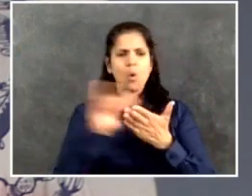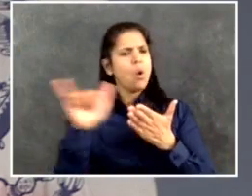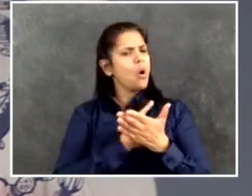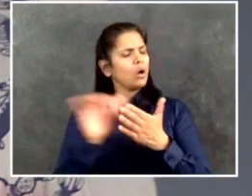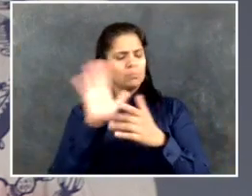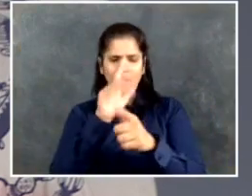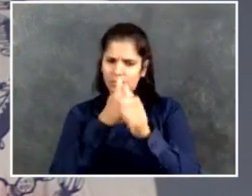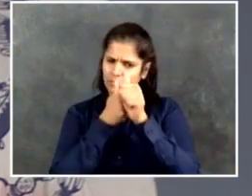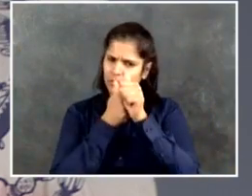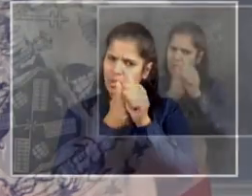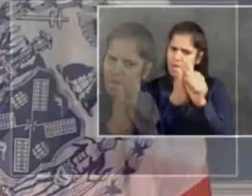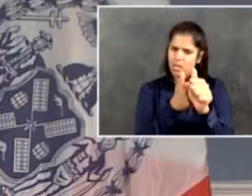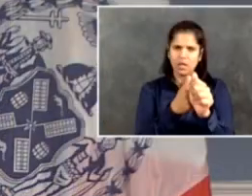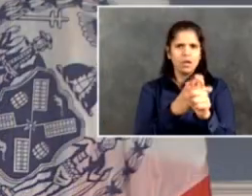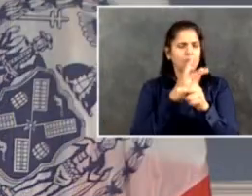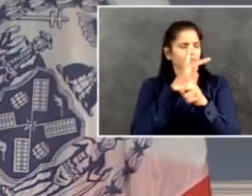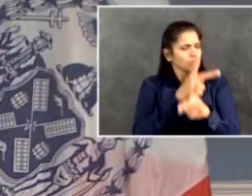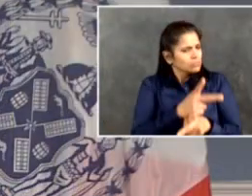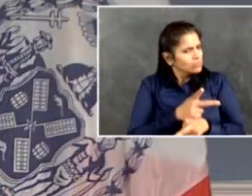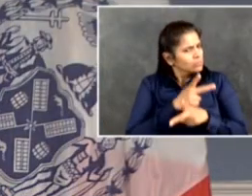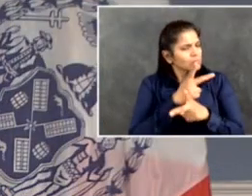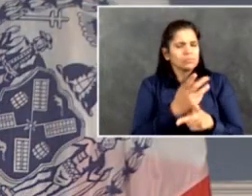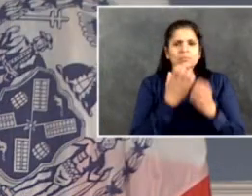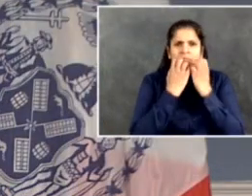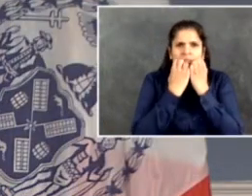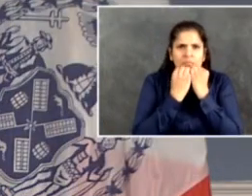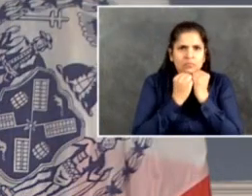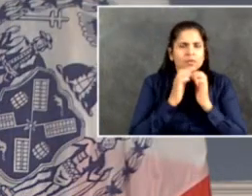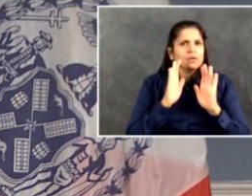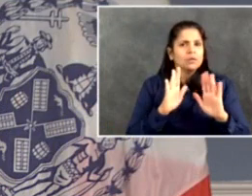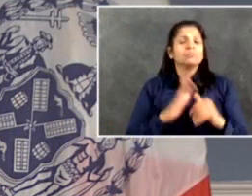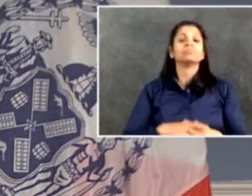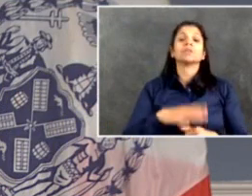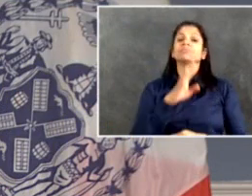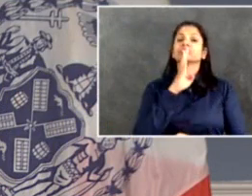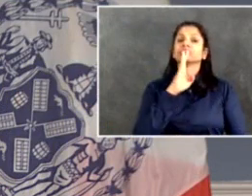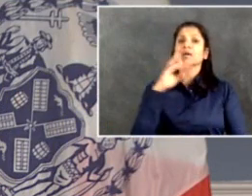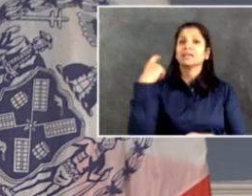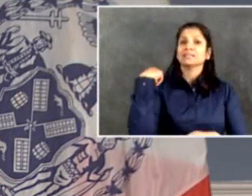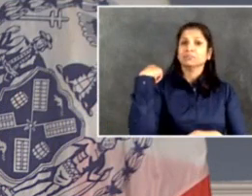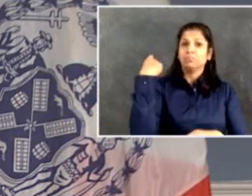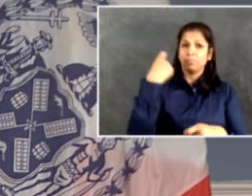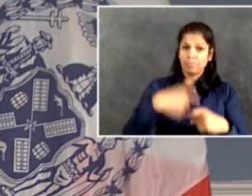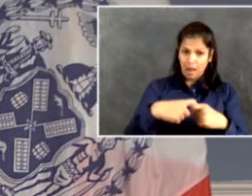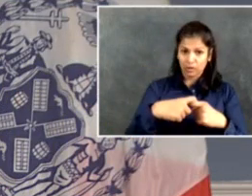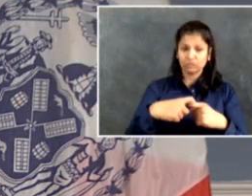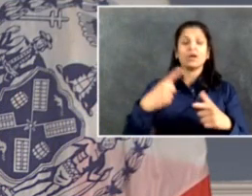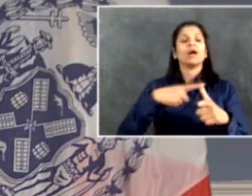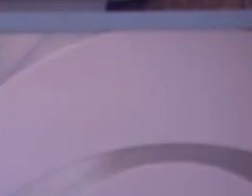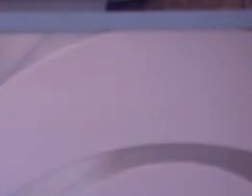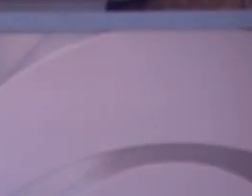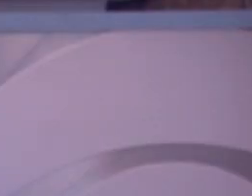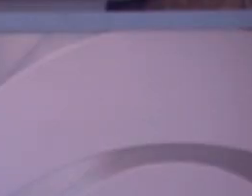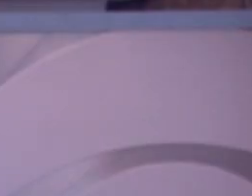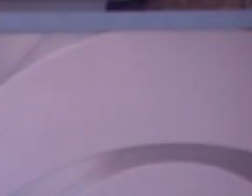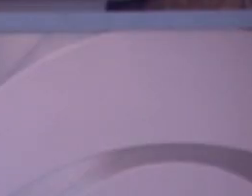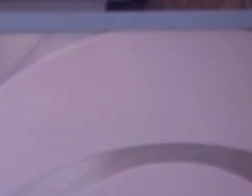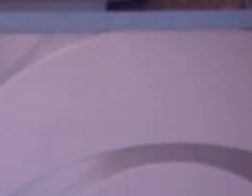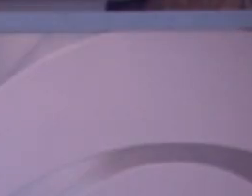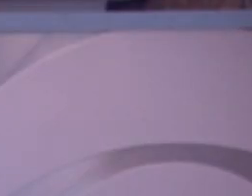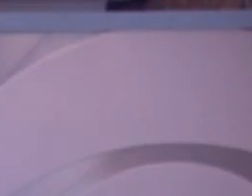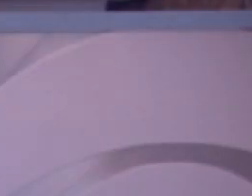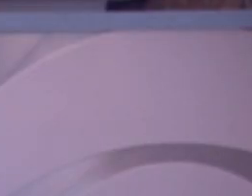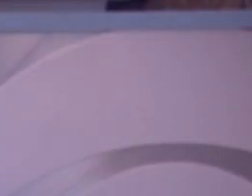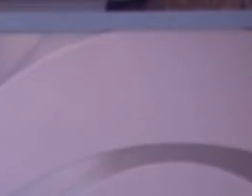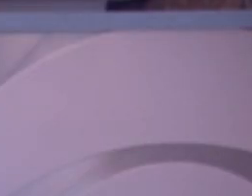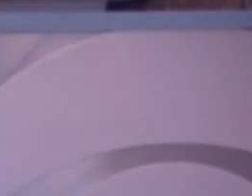Let me do a few words in Spanish. You've been listening to Mayor de Blasio give an update on the coronavirus outbreak here in New York City. We're now going to return to regular